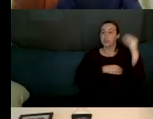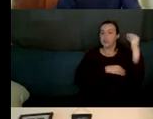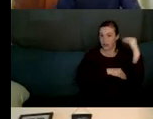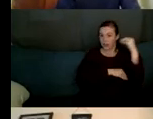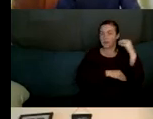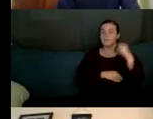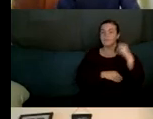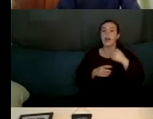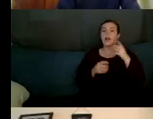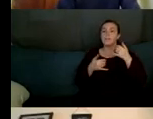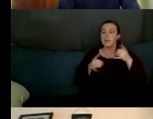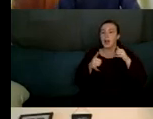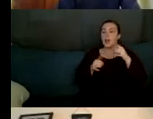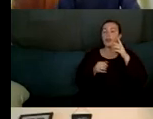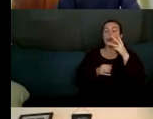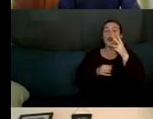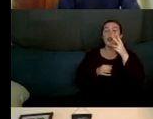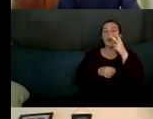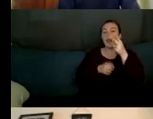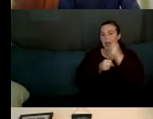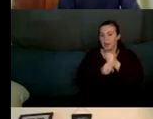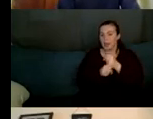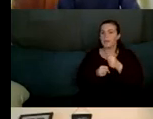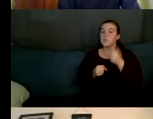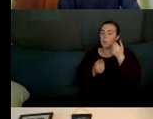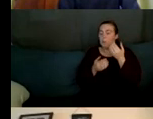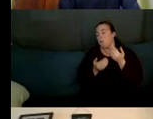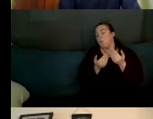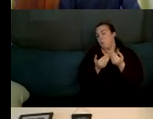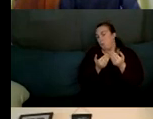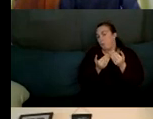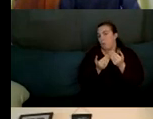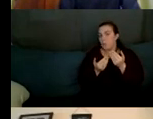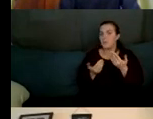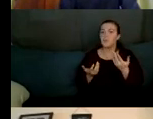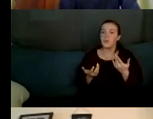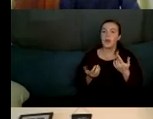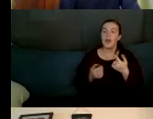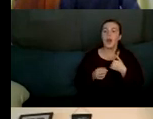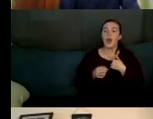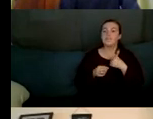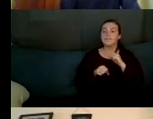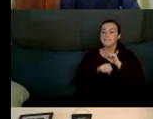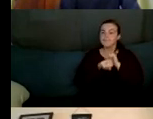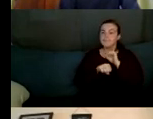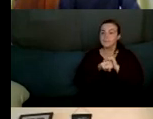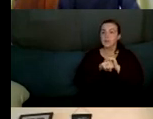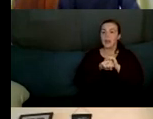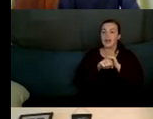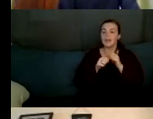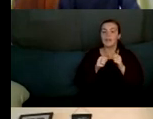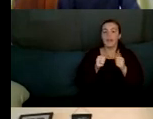new. I serve as Baronial Exchequer and Prima Consortia, which is the head of Baronial Court here